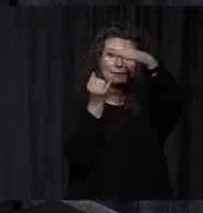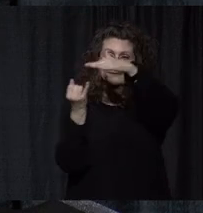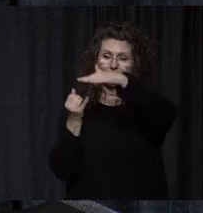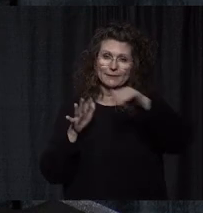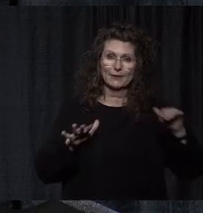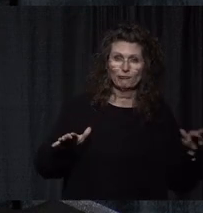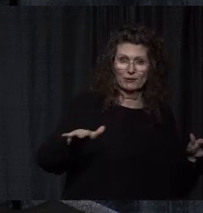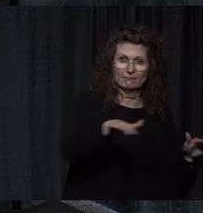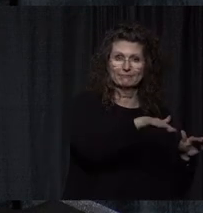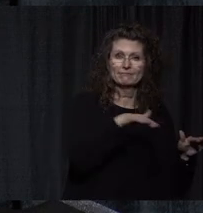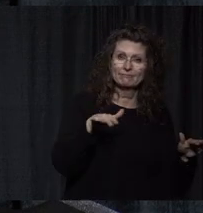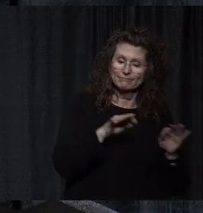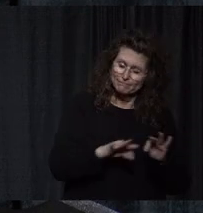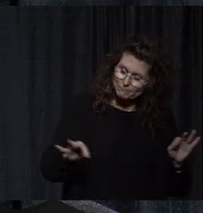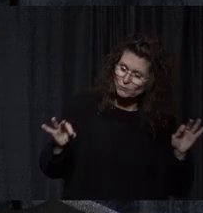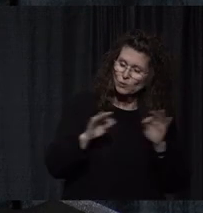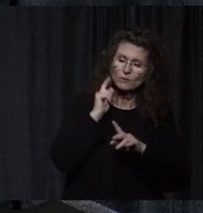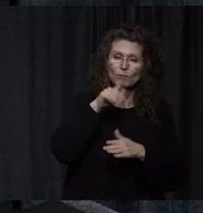the country.